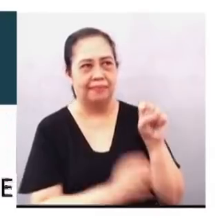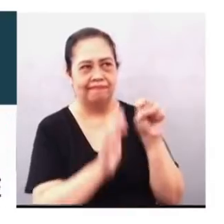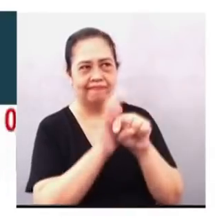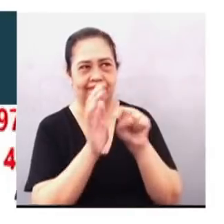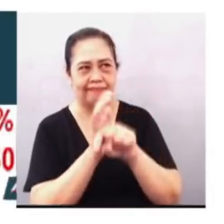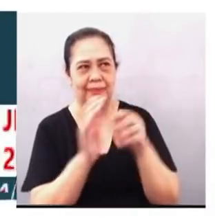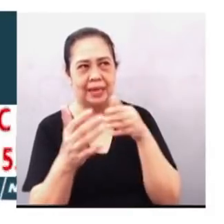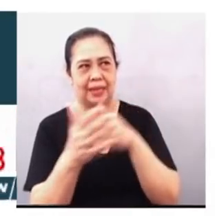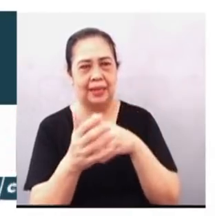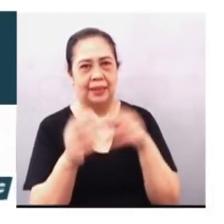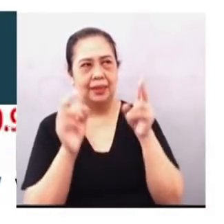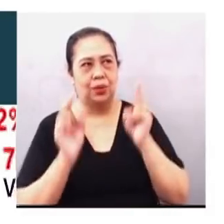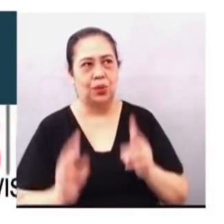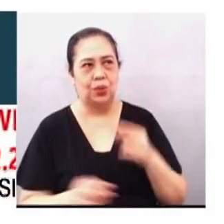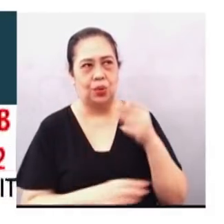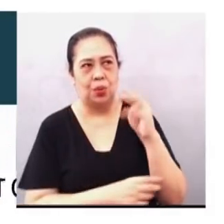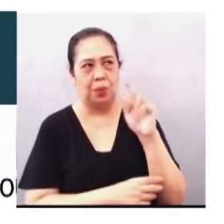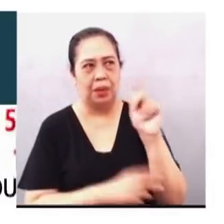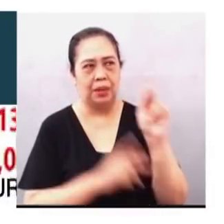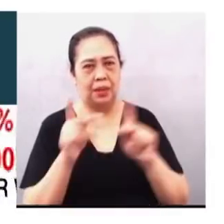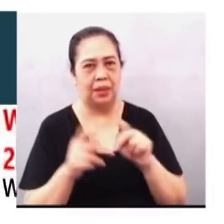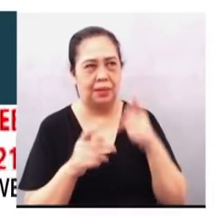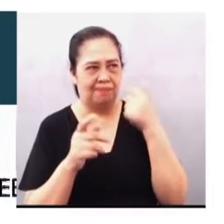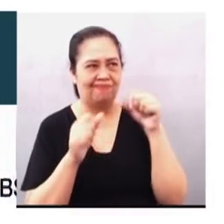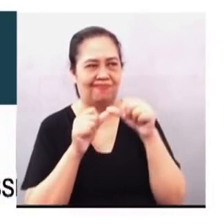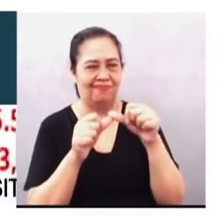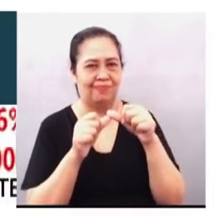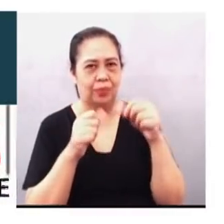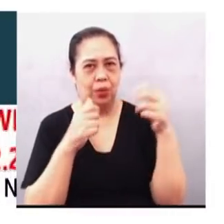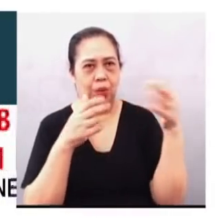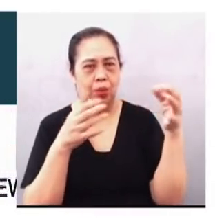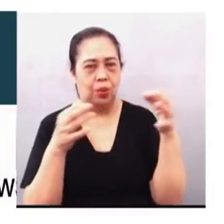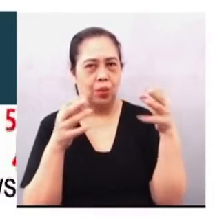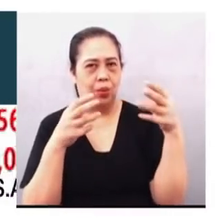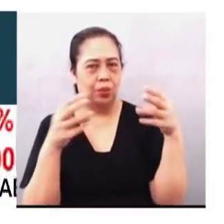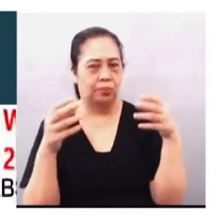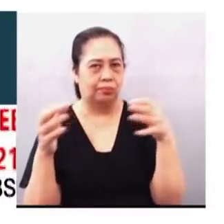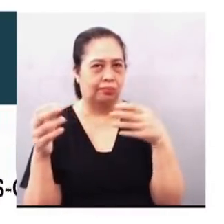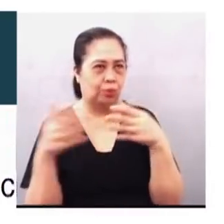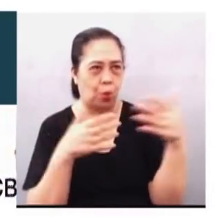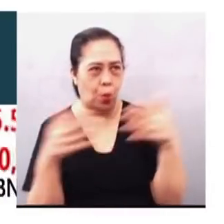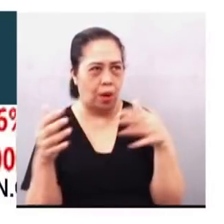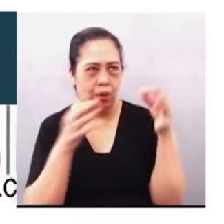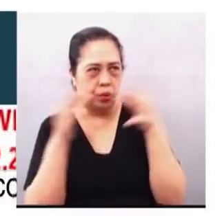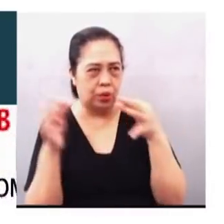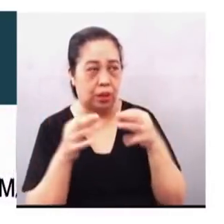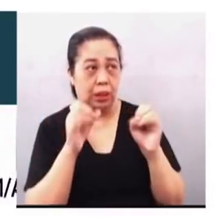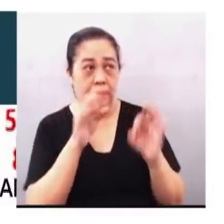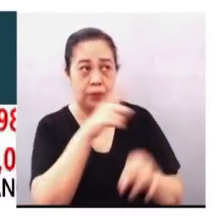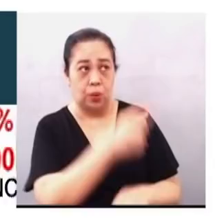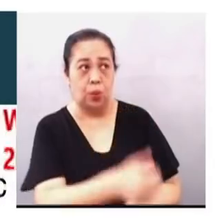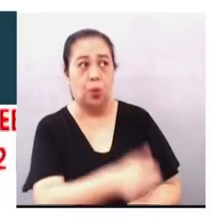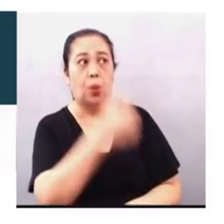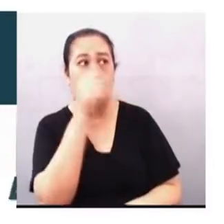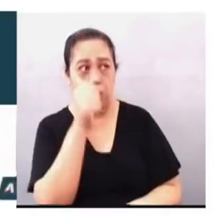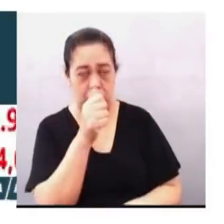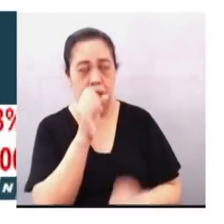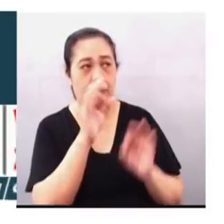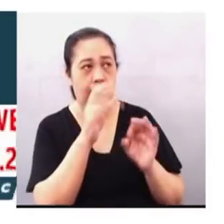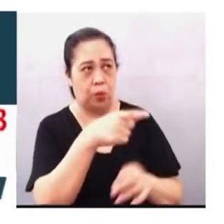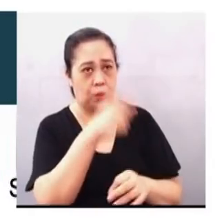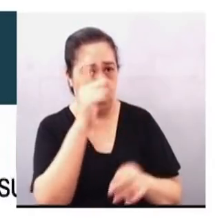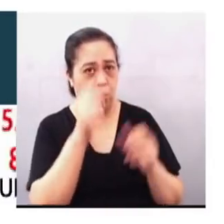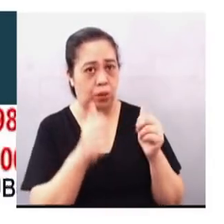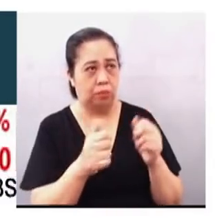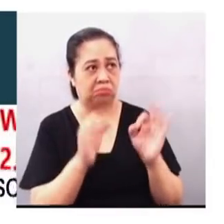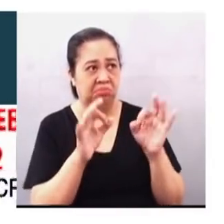in the pursuit of this bloody war on drugs. If you win, Senator, should you win, are you going to use